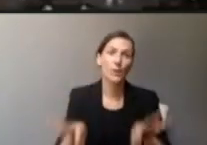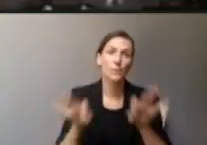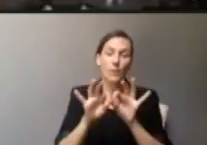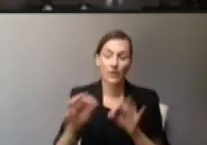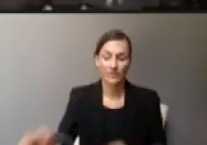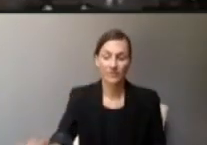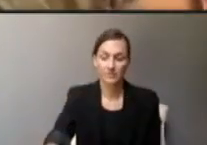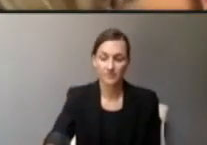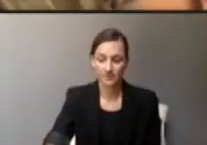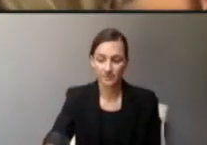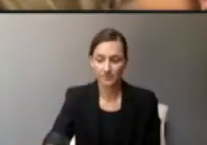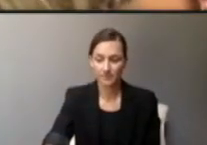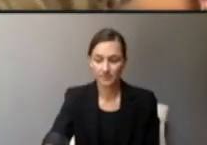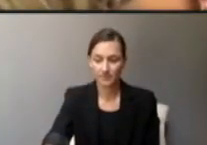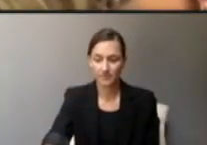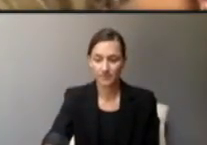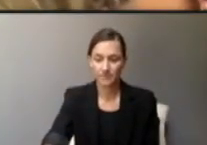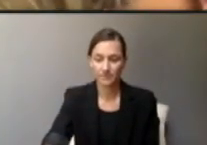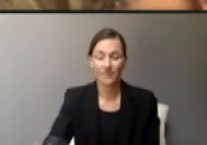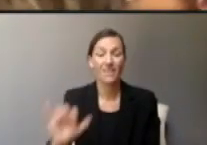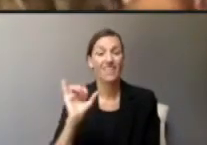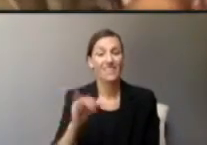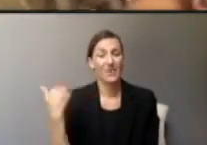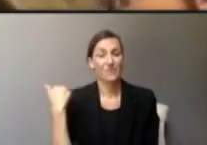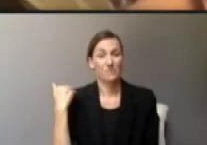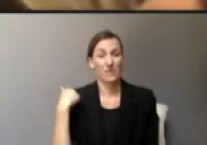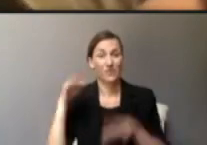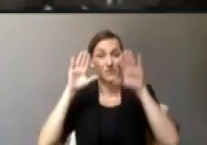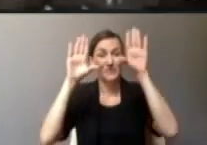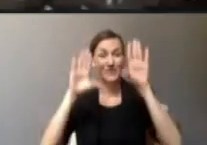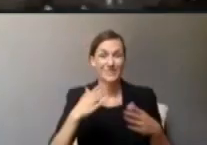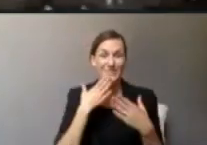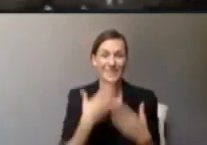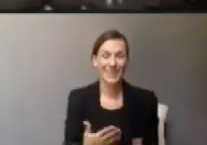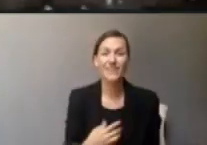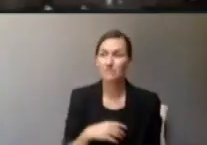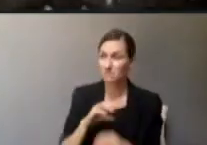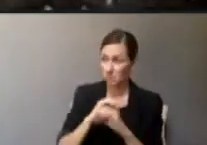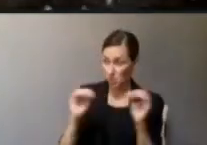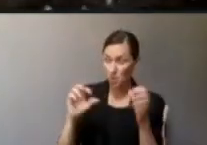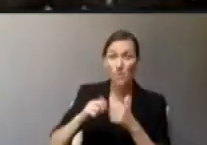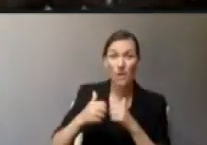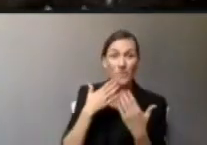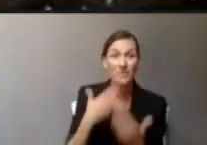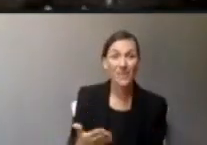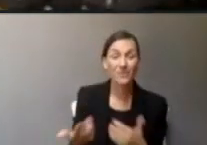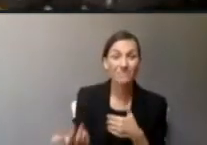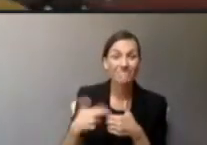that little reminder was very great. Thank you. No problem. Thank you for having me.